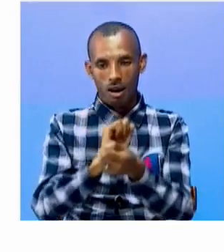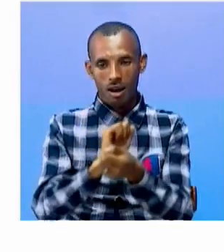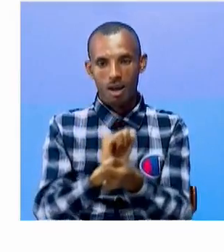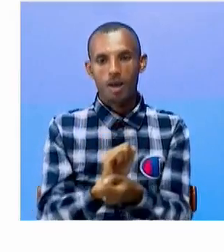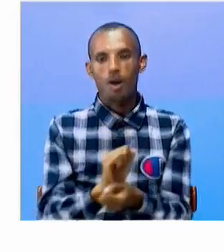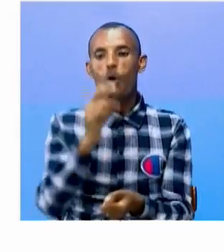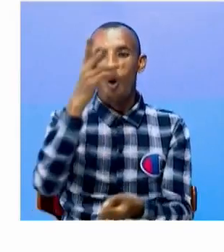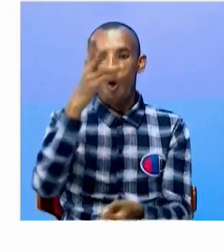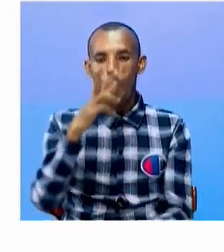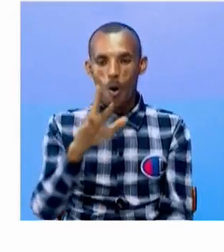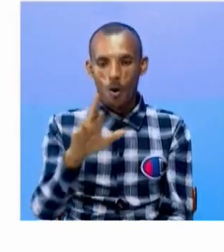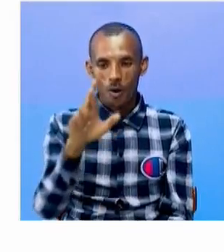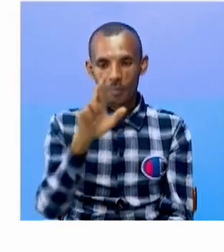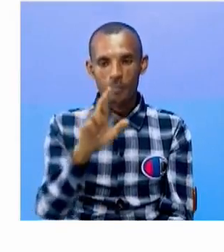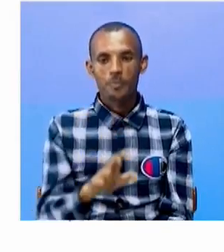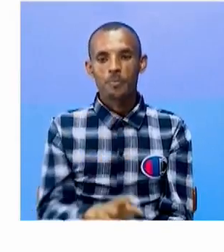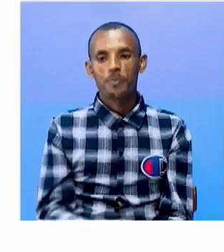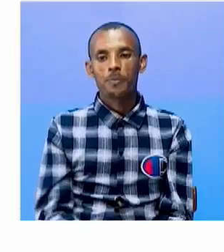or